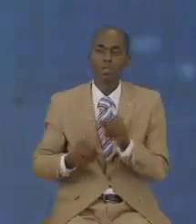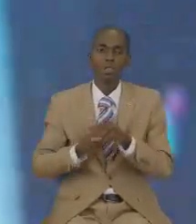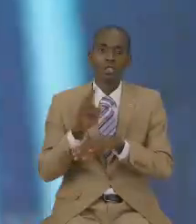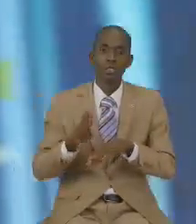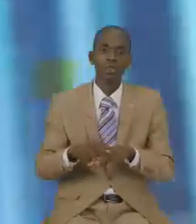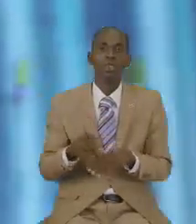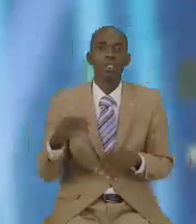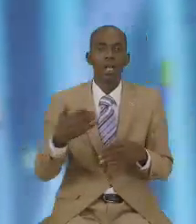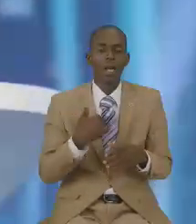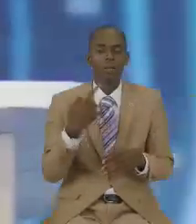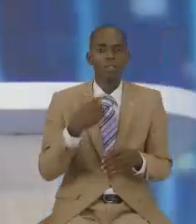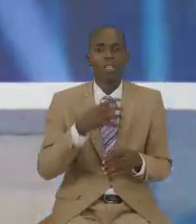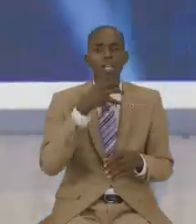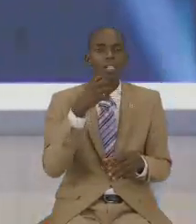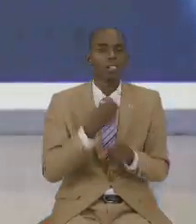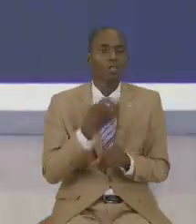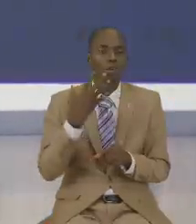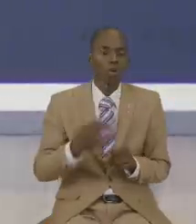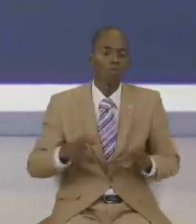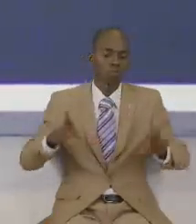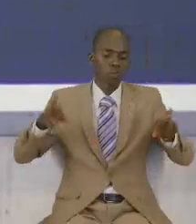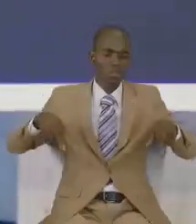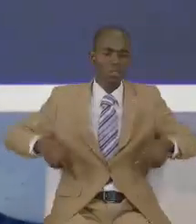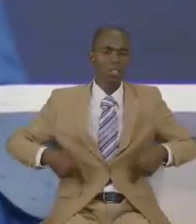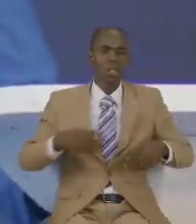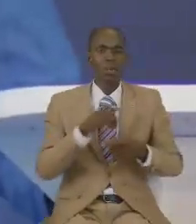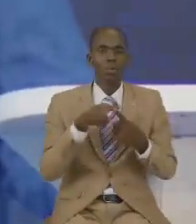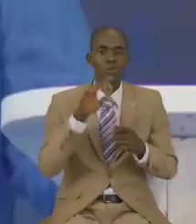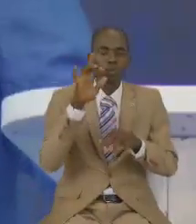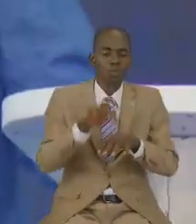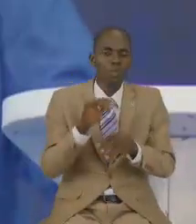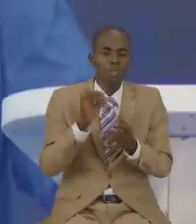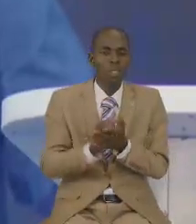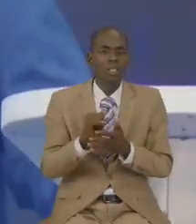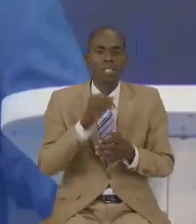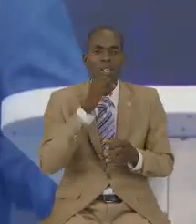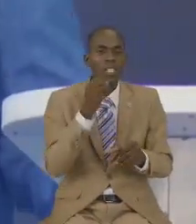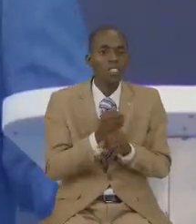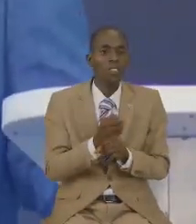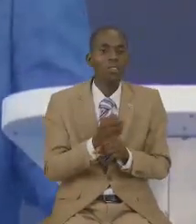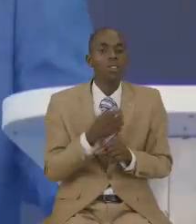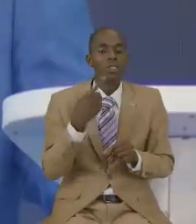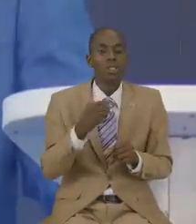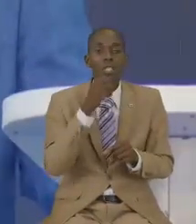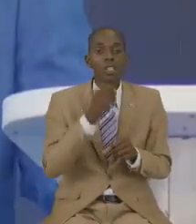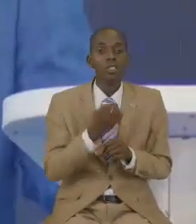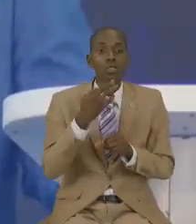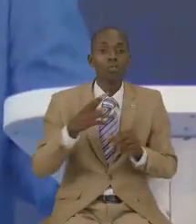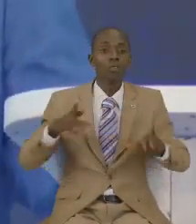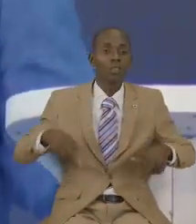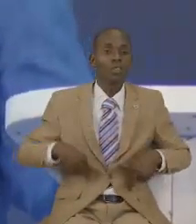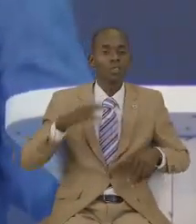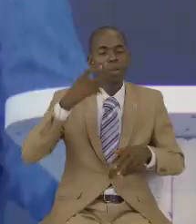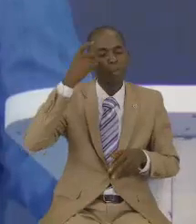of retirement. And when you reach that age, what do you call, age of retirement, your brain is